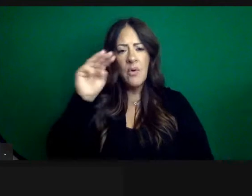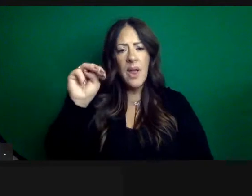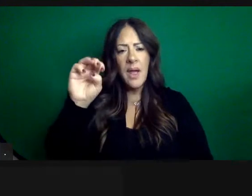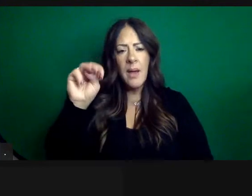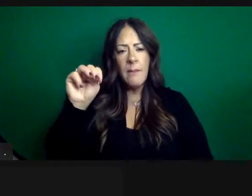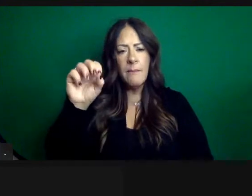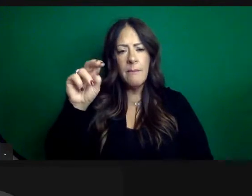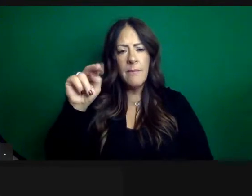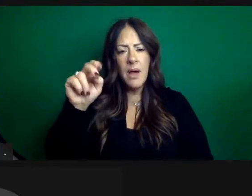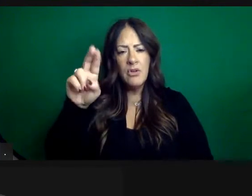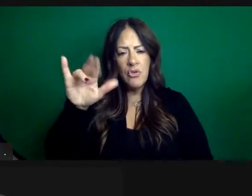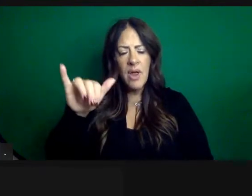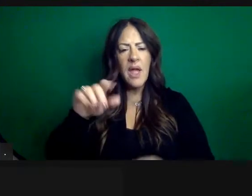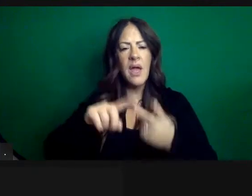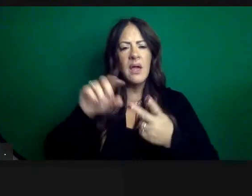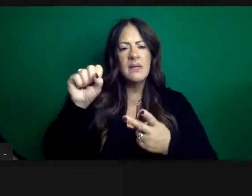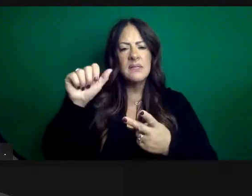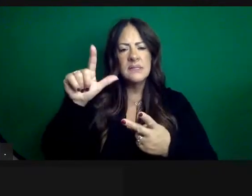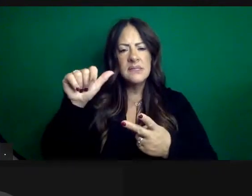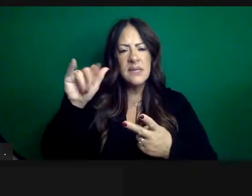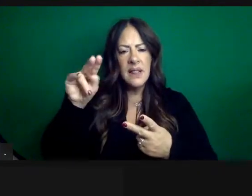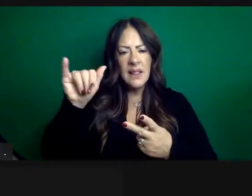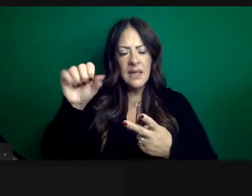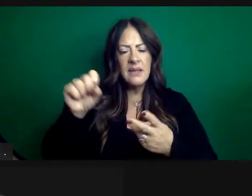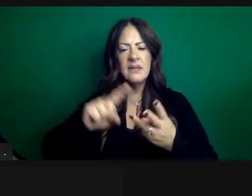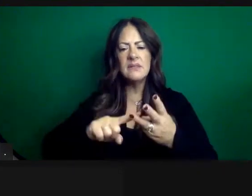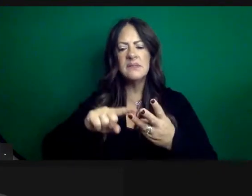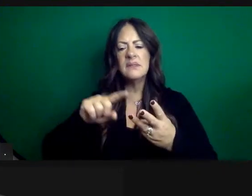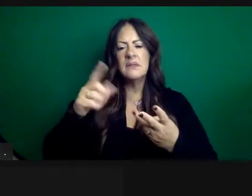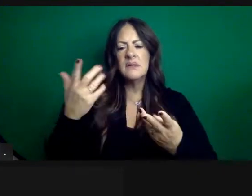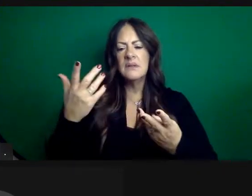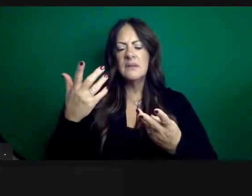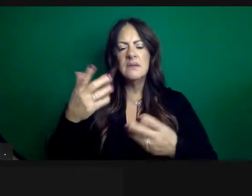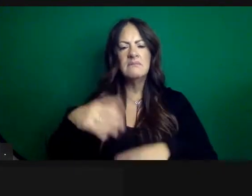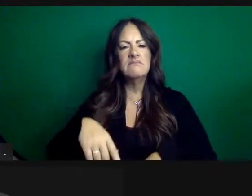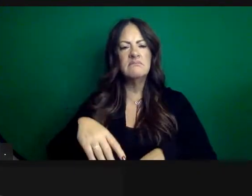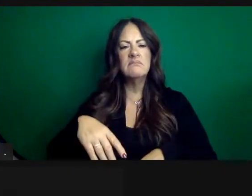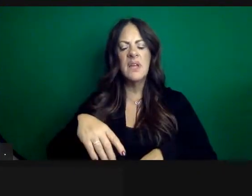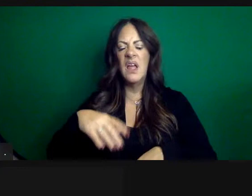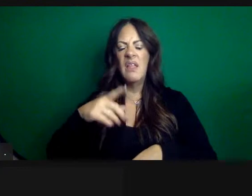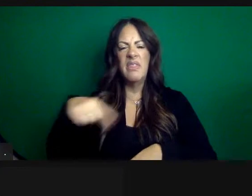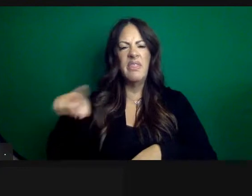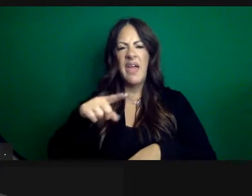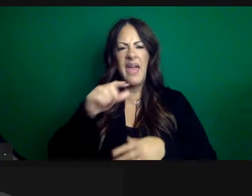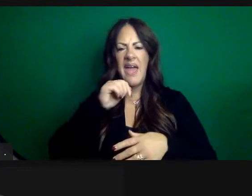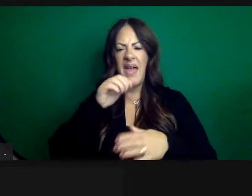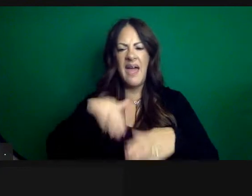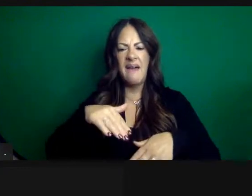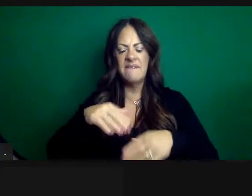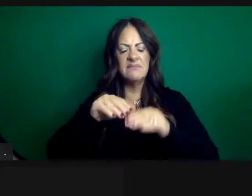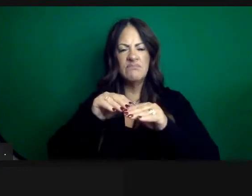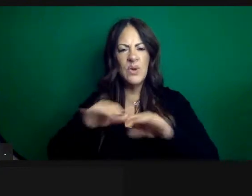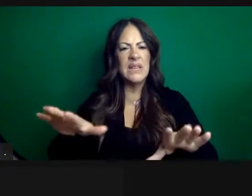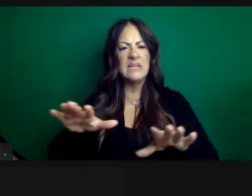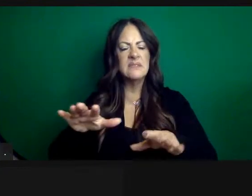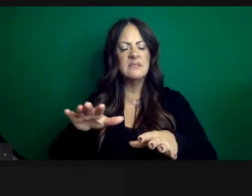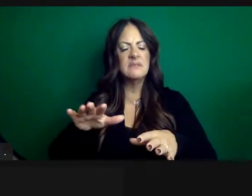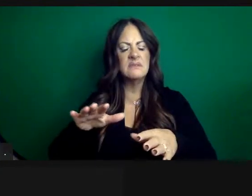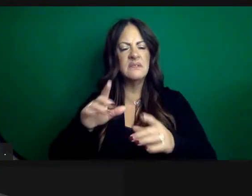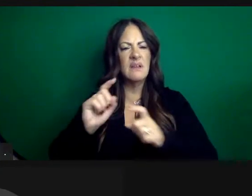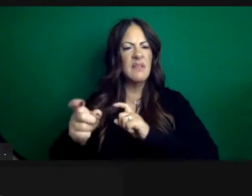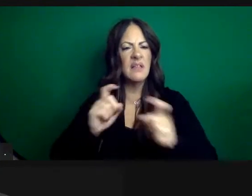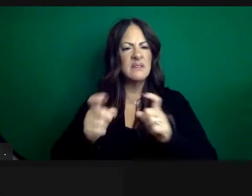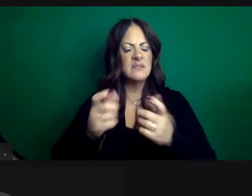counties in this part of California haven't yet released the allocations. And there's a perception that, because those